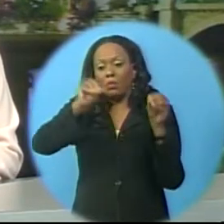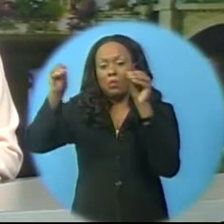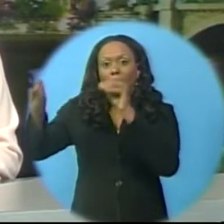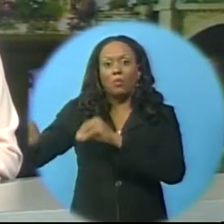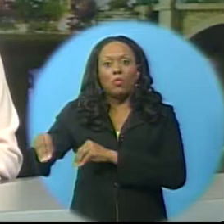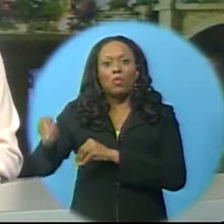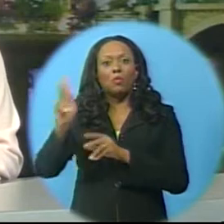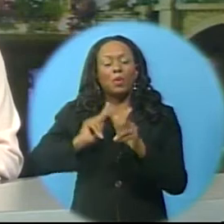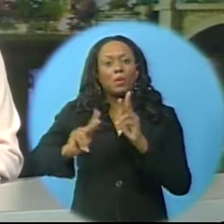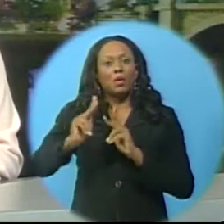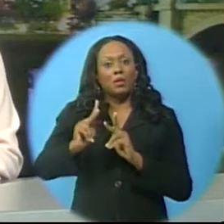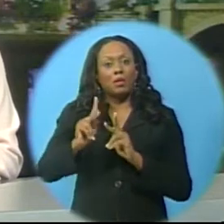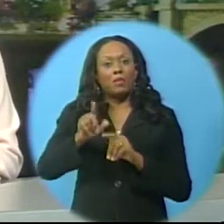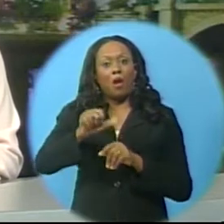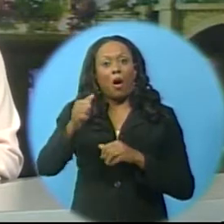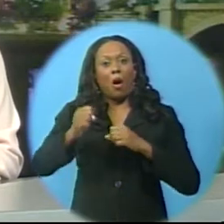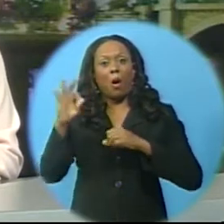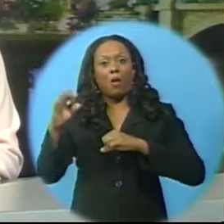beaches